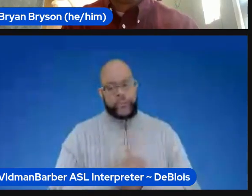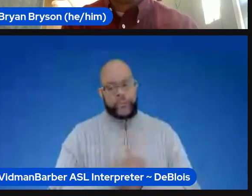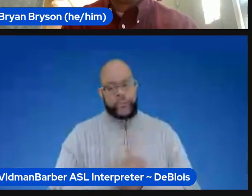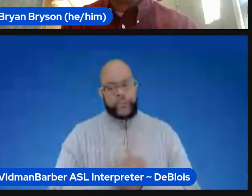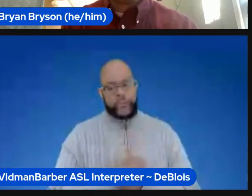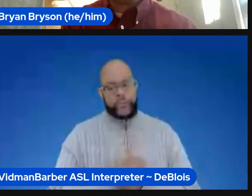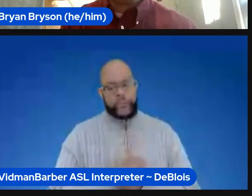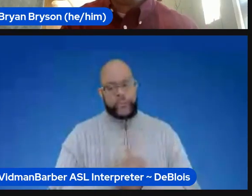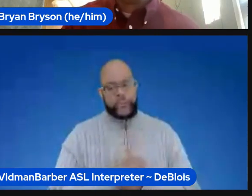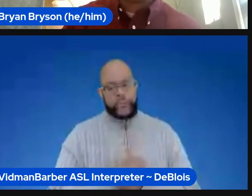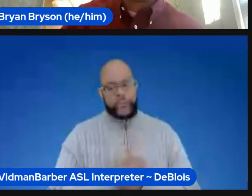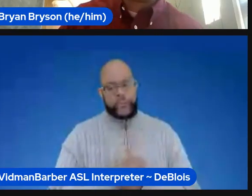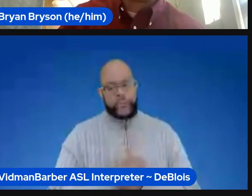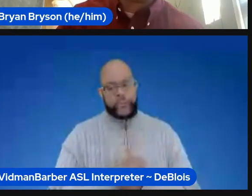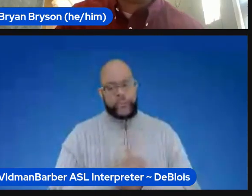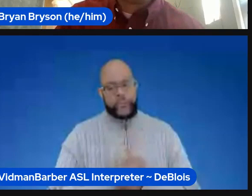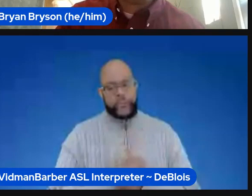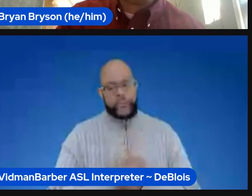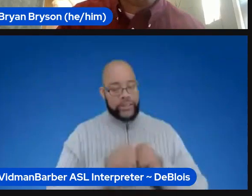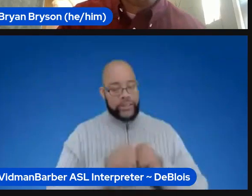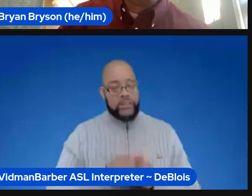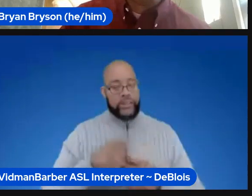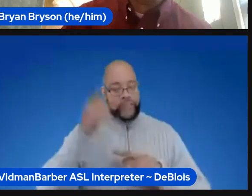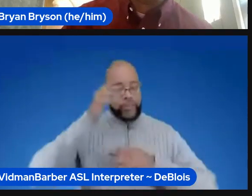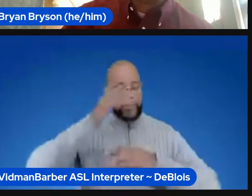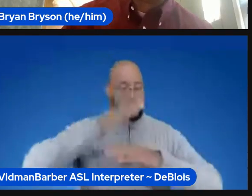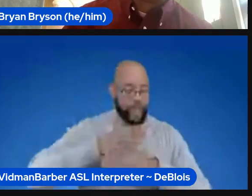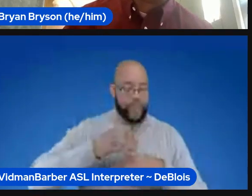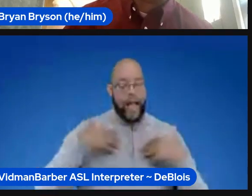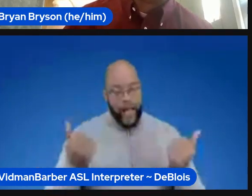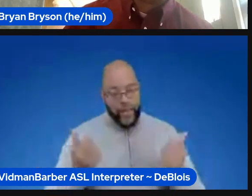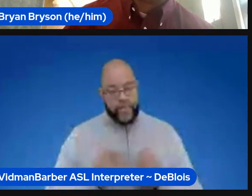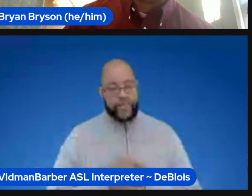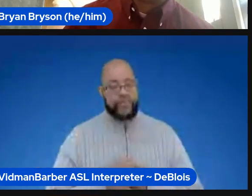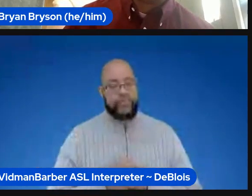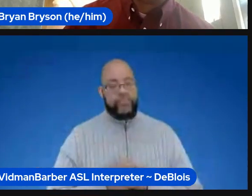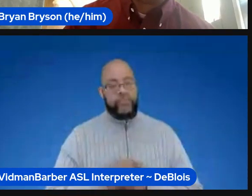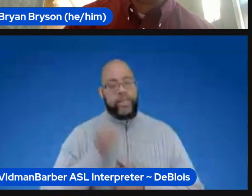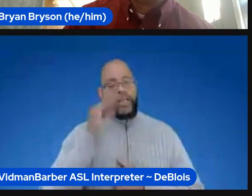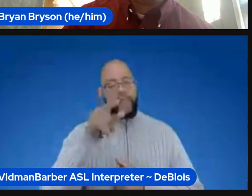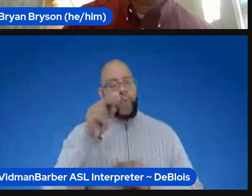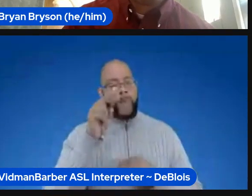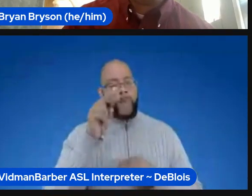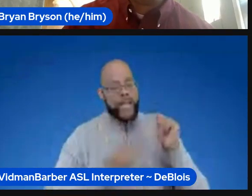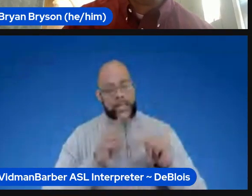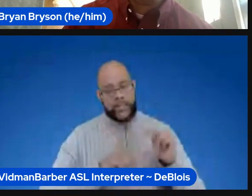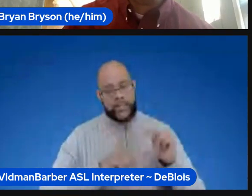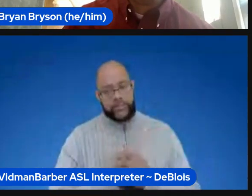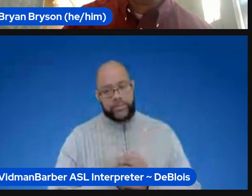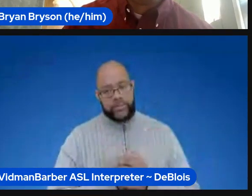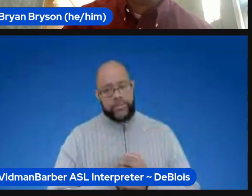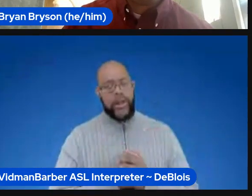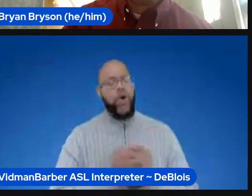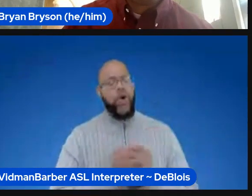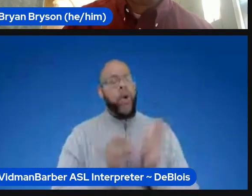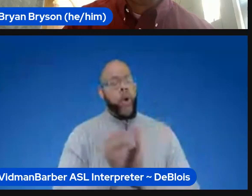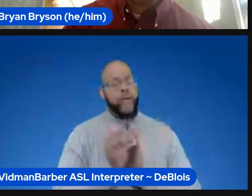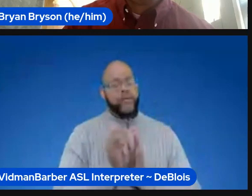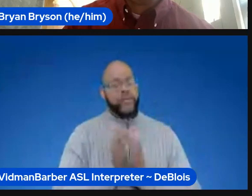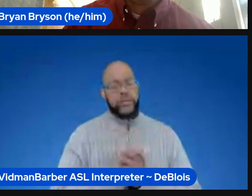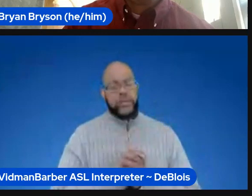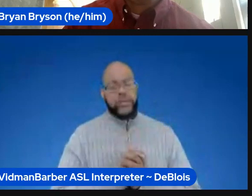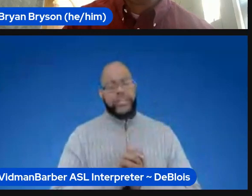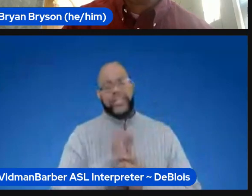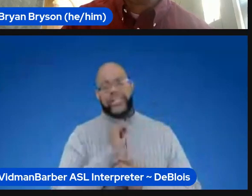life sciences, immunology, health is if you build, so very often it's not